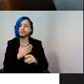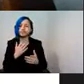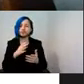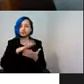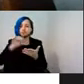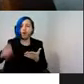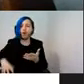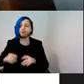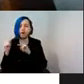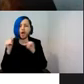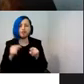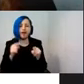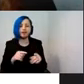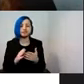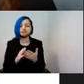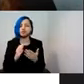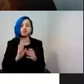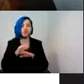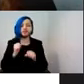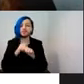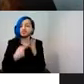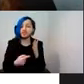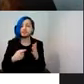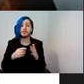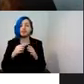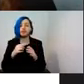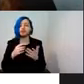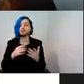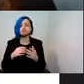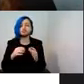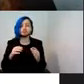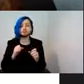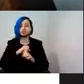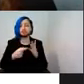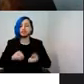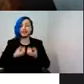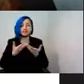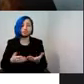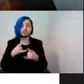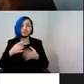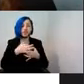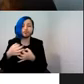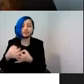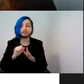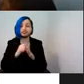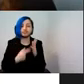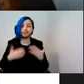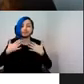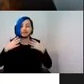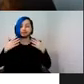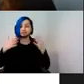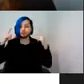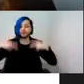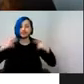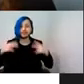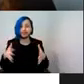gender identity and expression, sexual orientation, fiscility, physical appearance, body size, race or religion. We do not tolerate harassment of participants